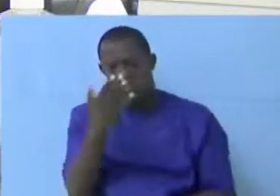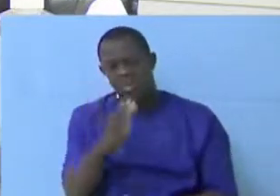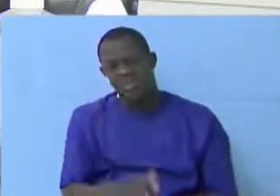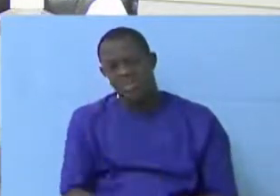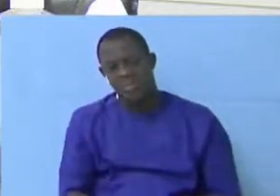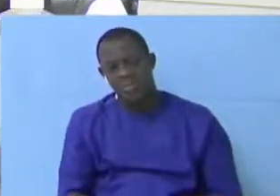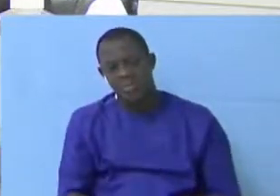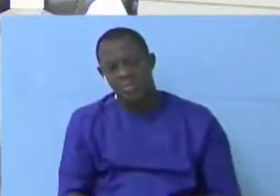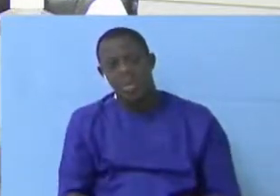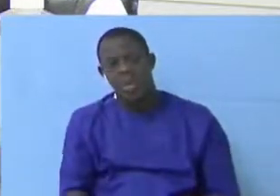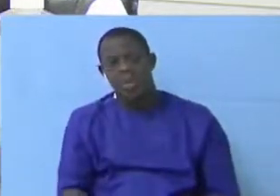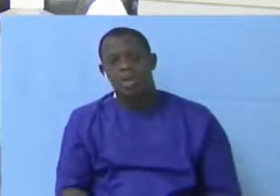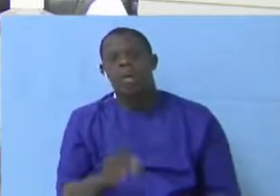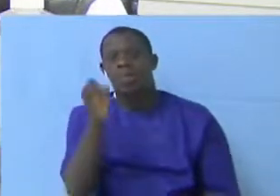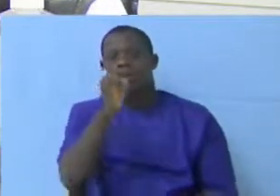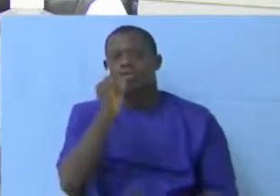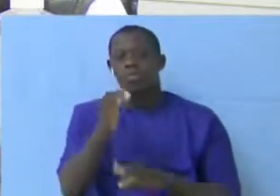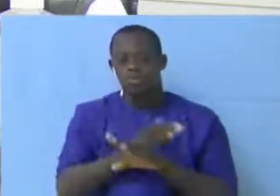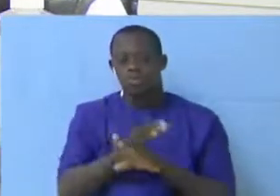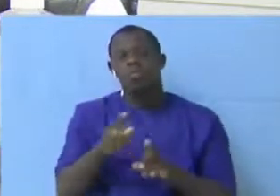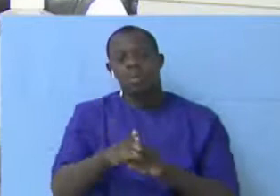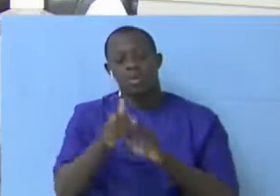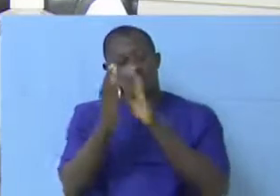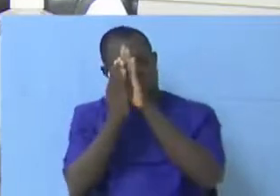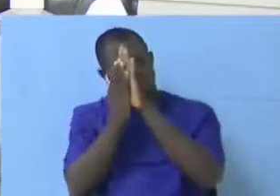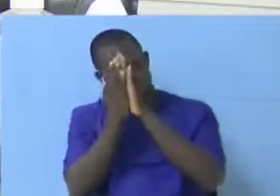Because then we used to spend the night at the office.